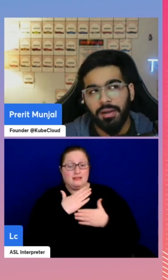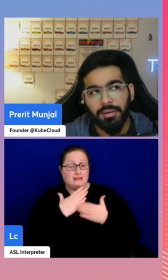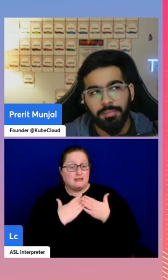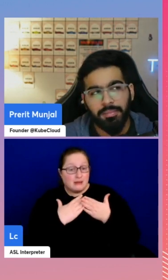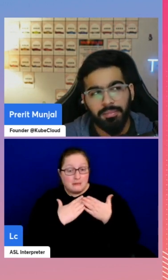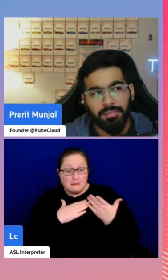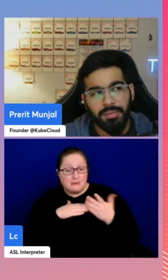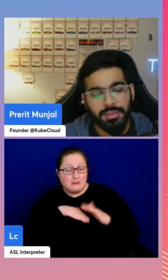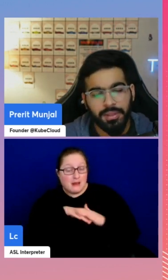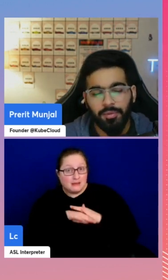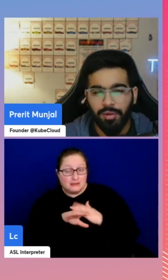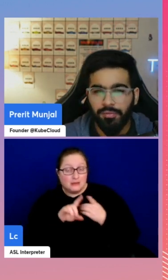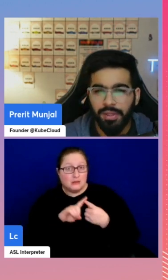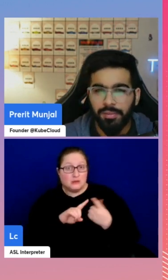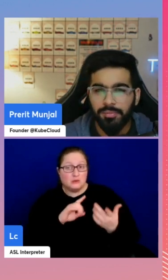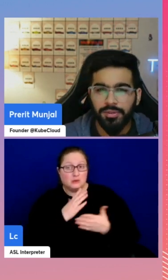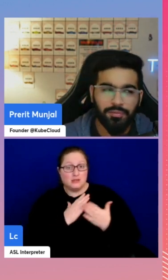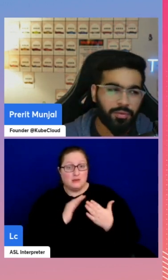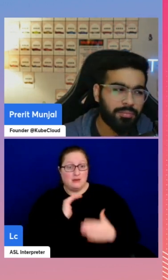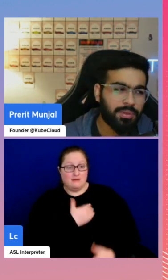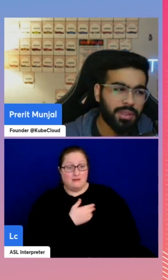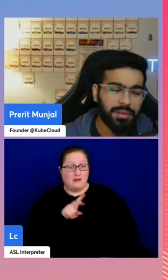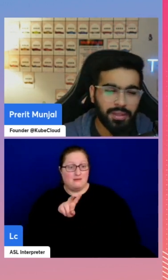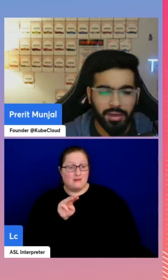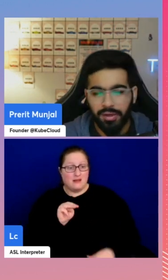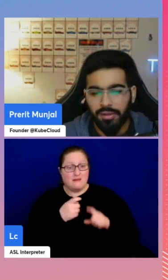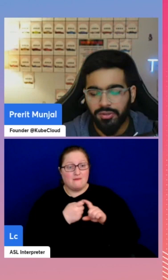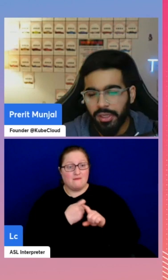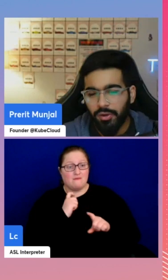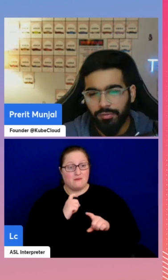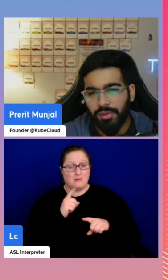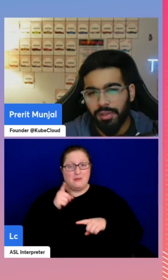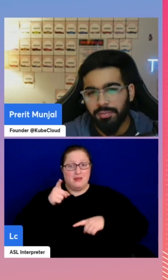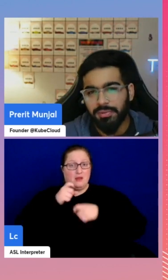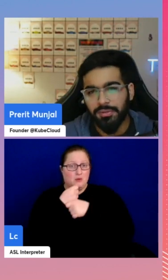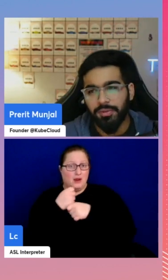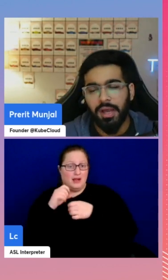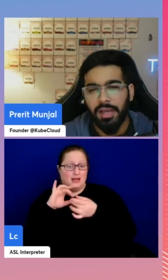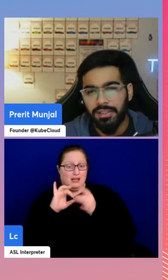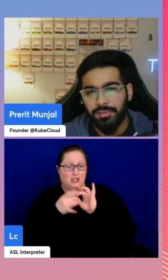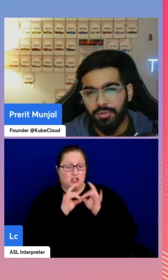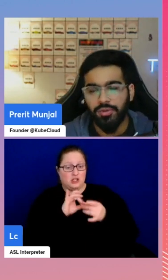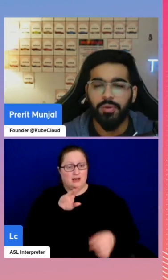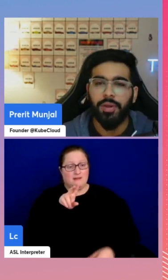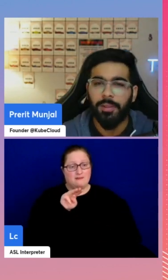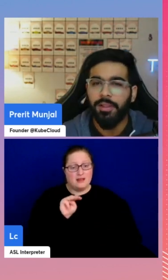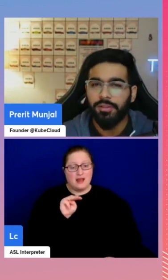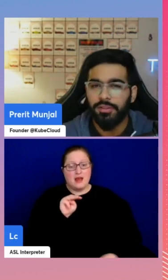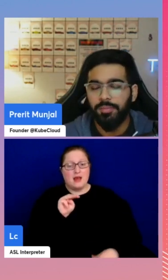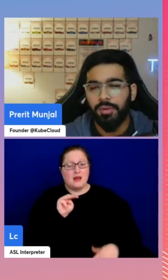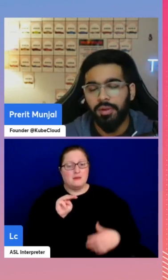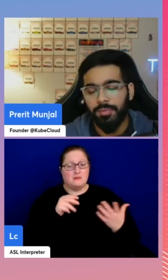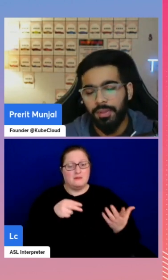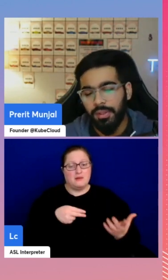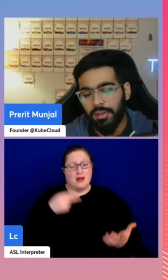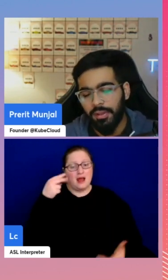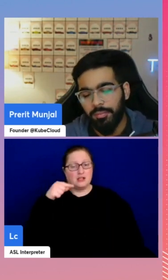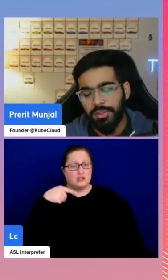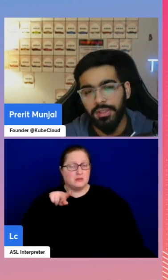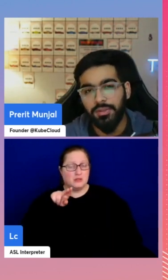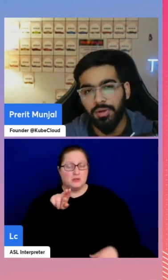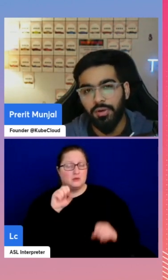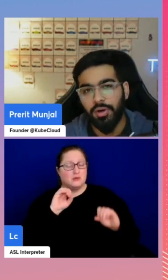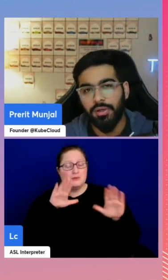to our some of our VMs. From there they created chain of VMs with high GPU. So okay, so